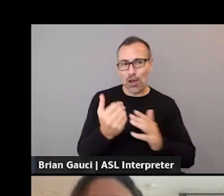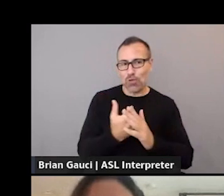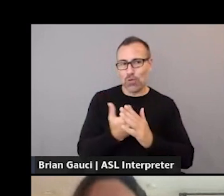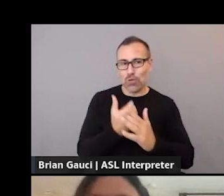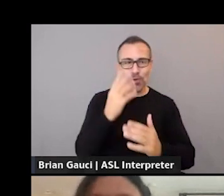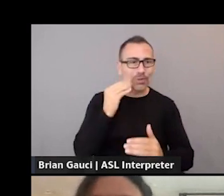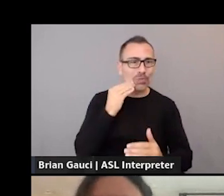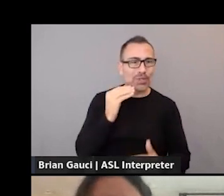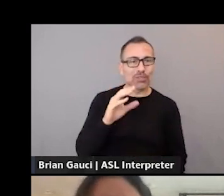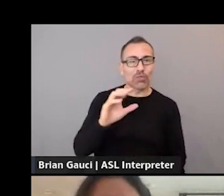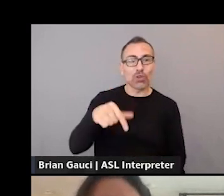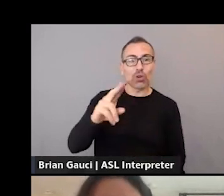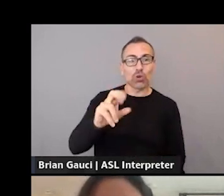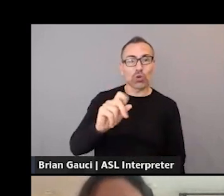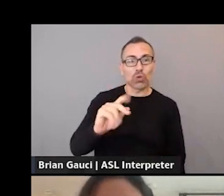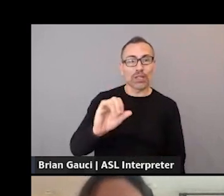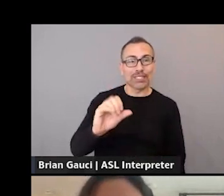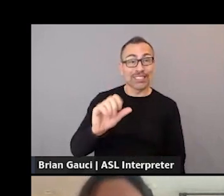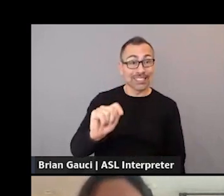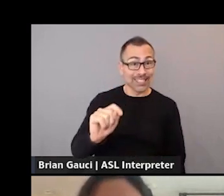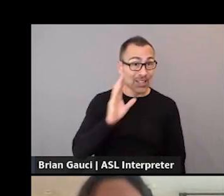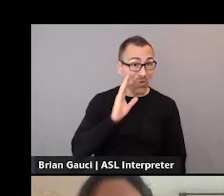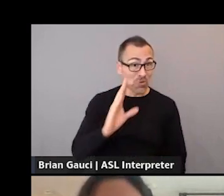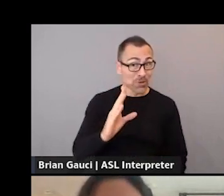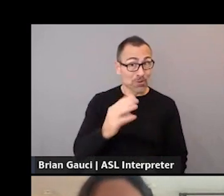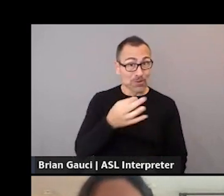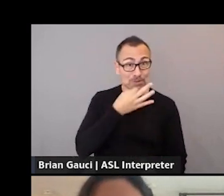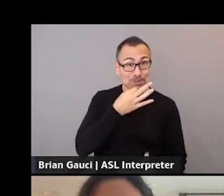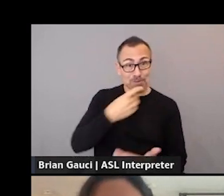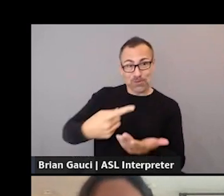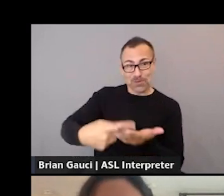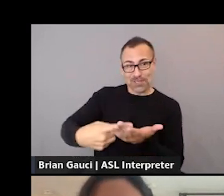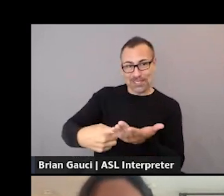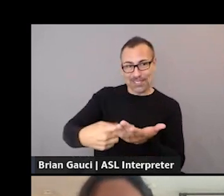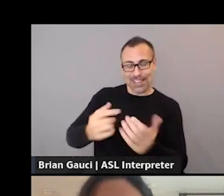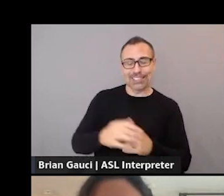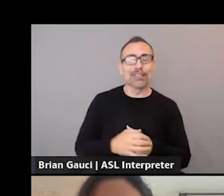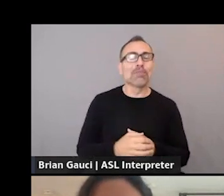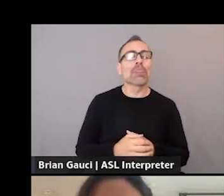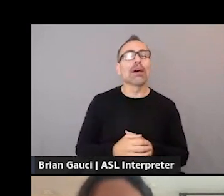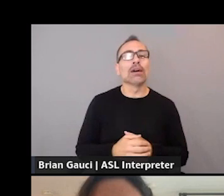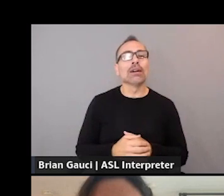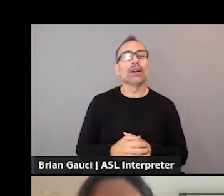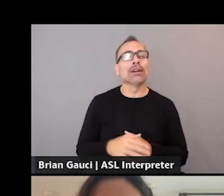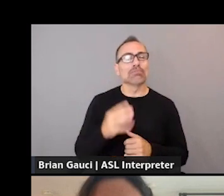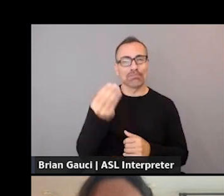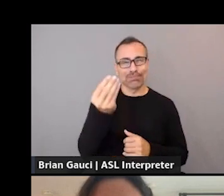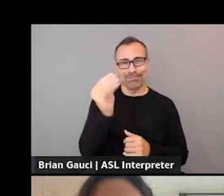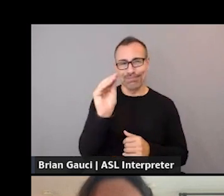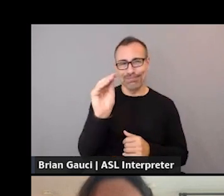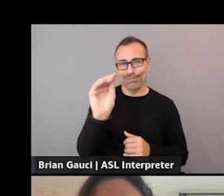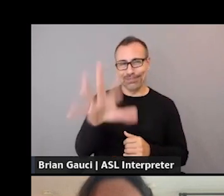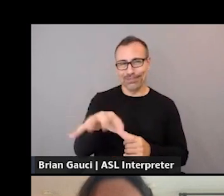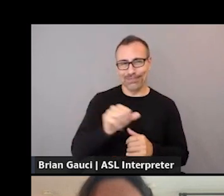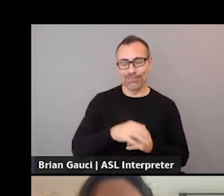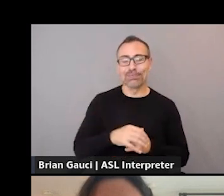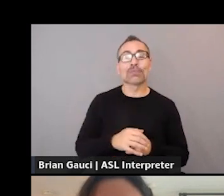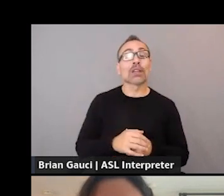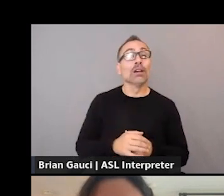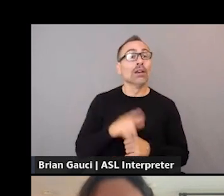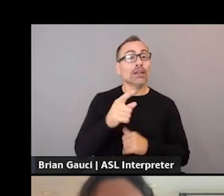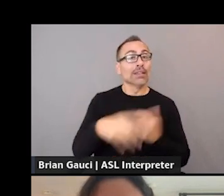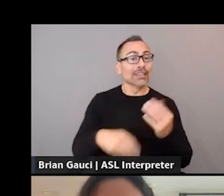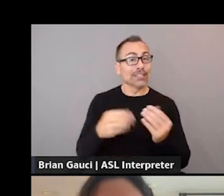will be able to kind of talk about in the not too distant future. And in addition to the things